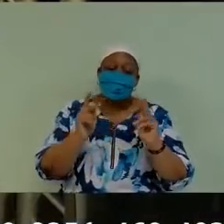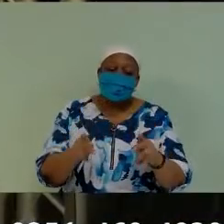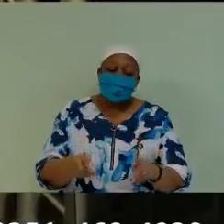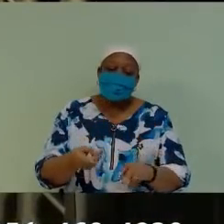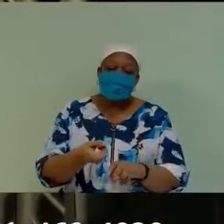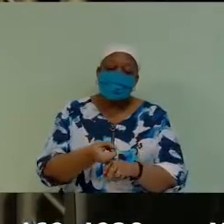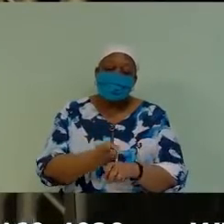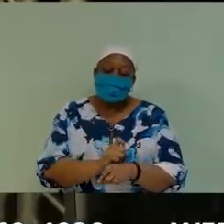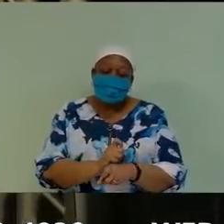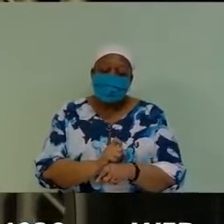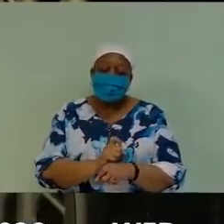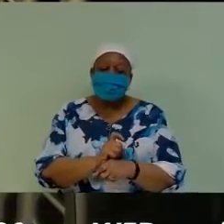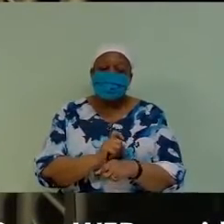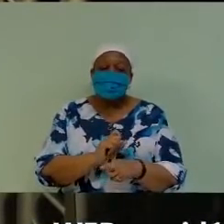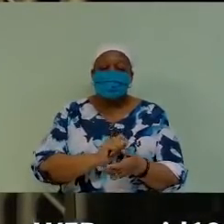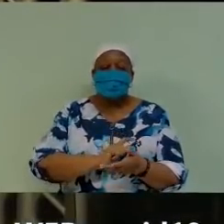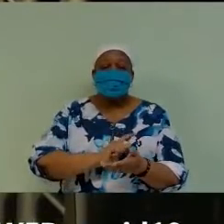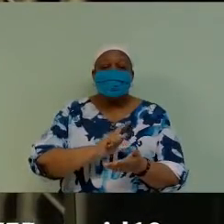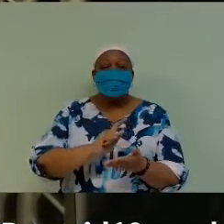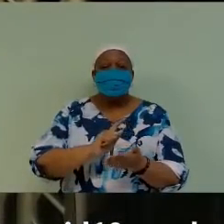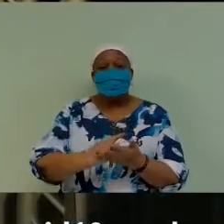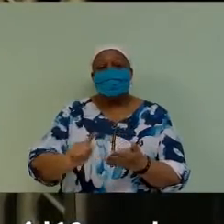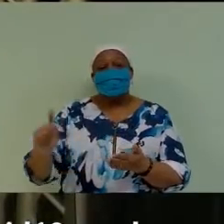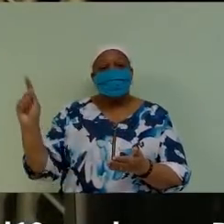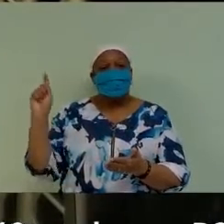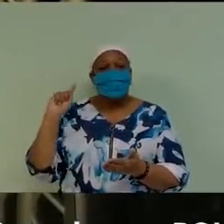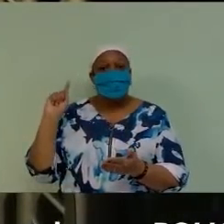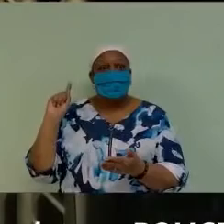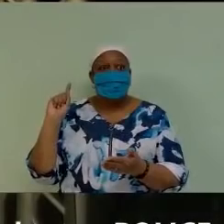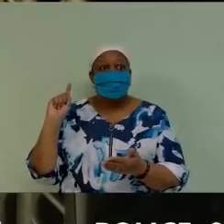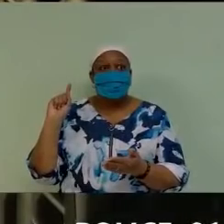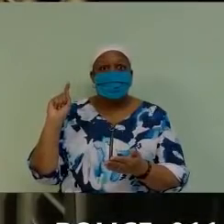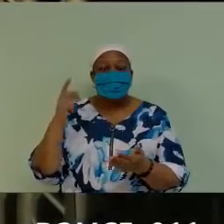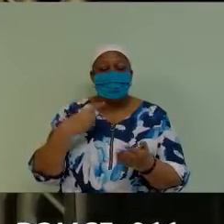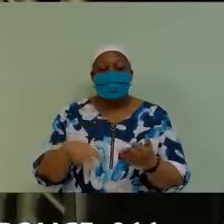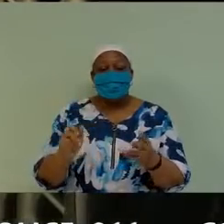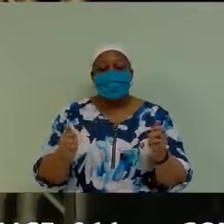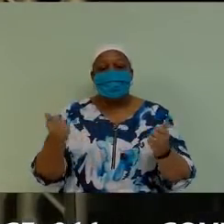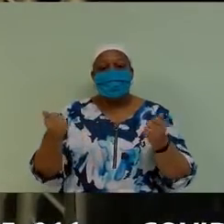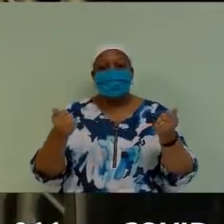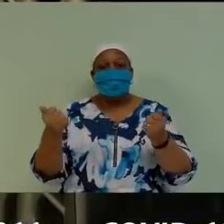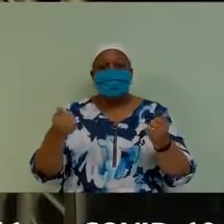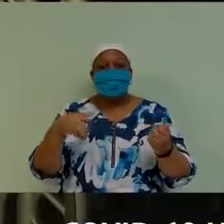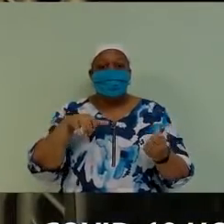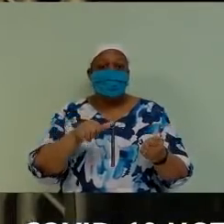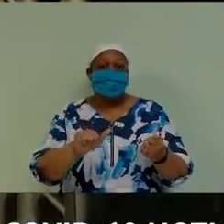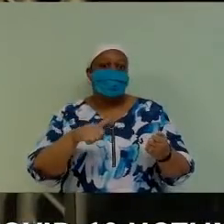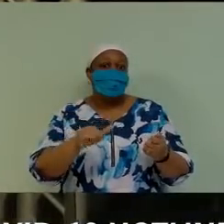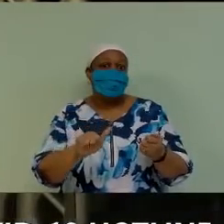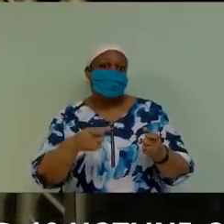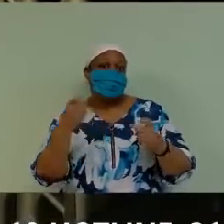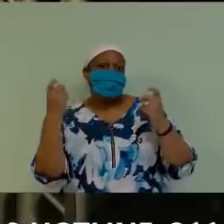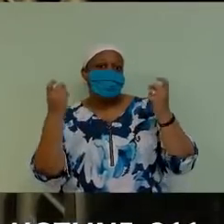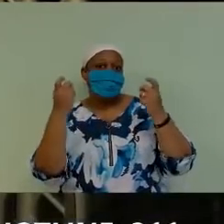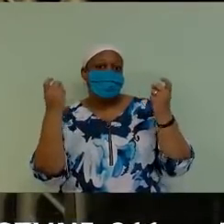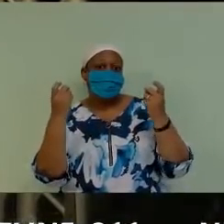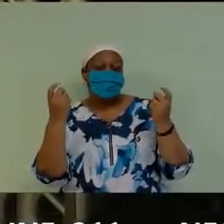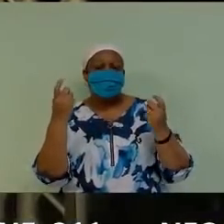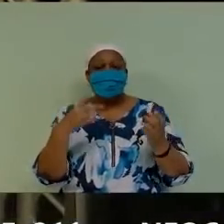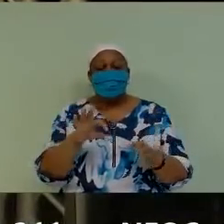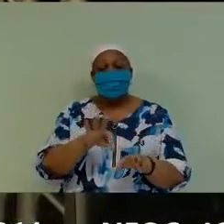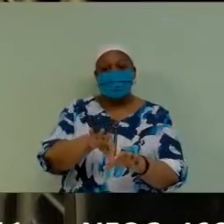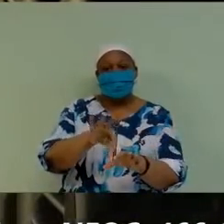outbreak. That's all we have right now. We do not have a vaccine yet. We don't have any